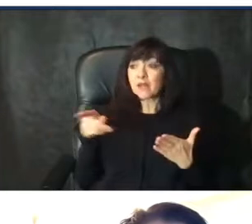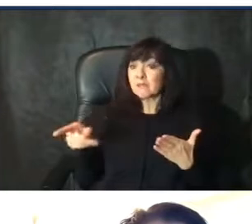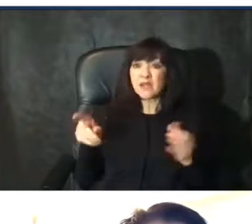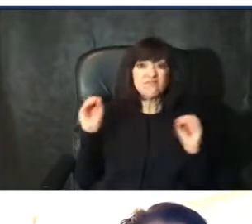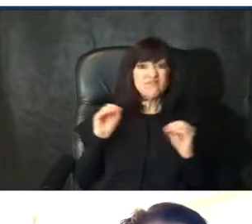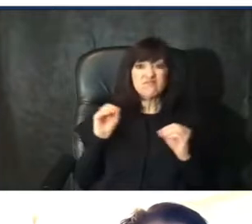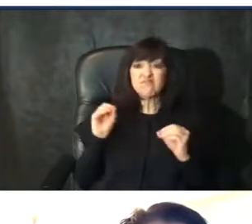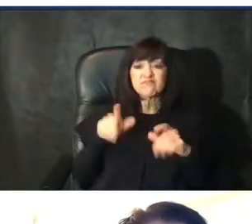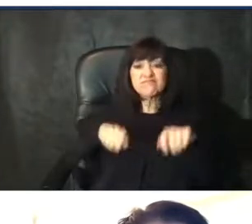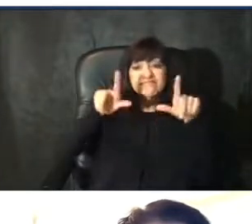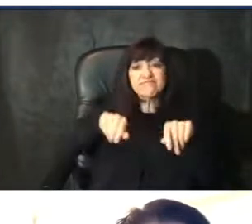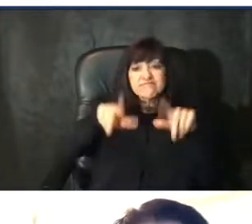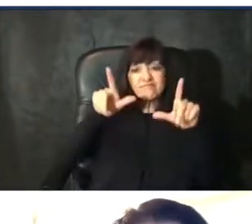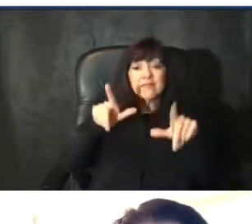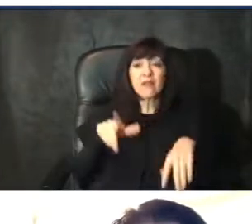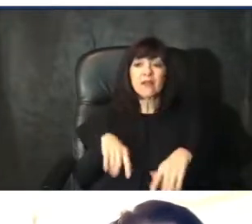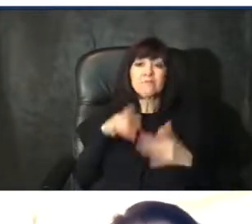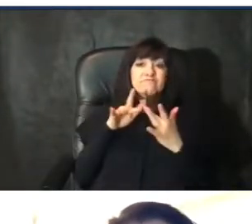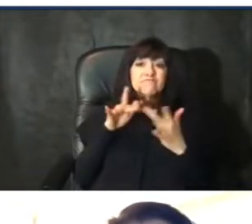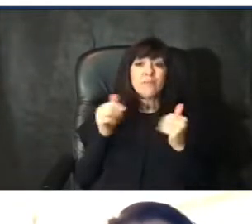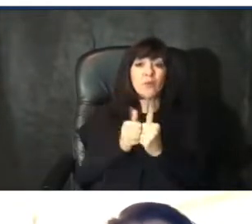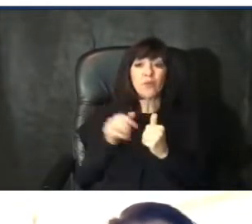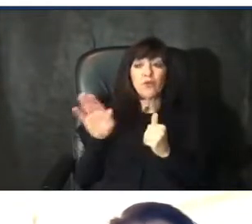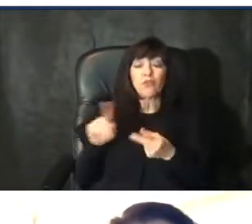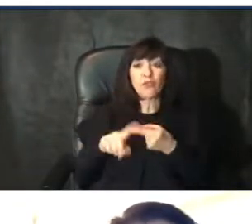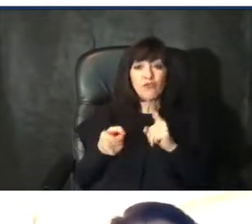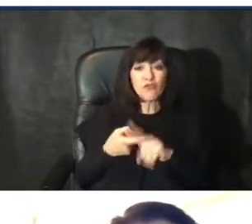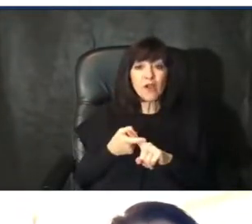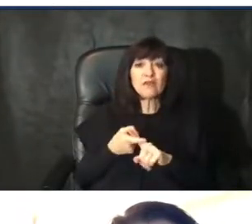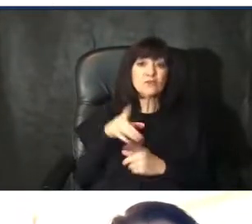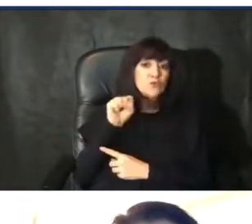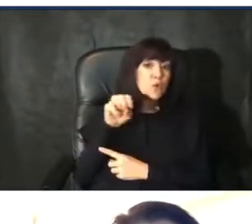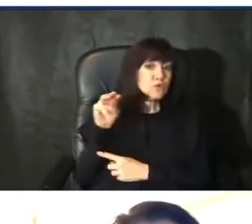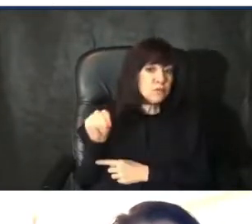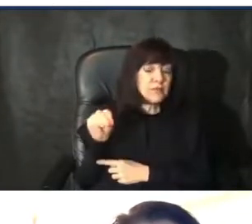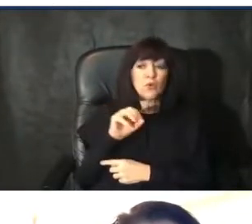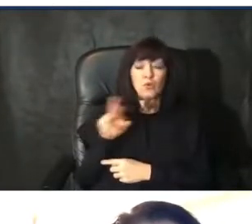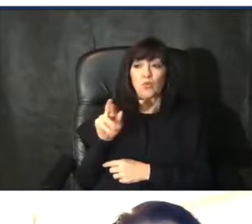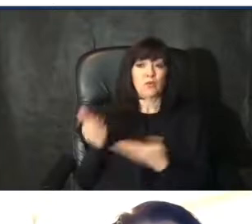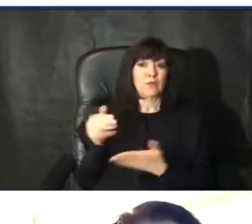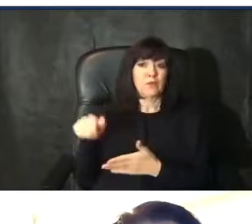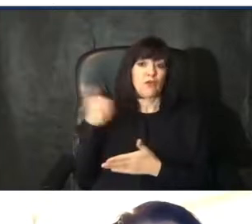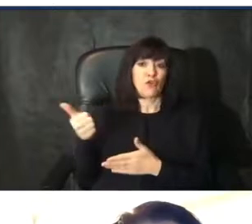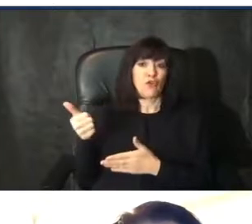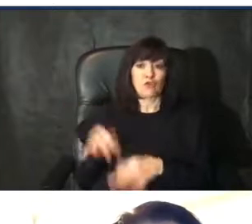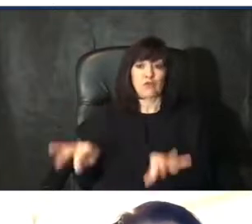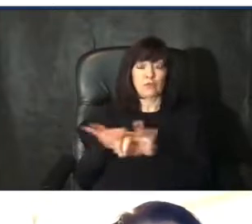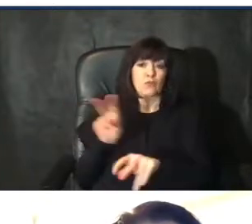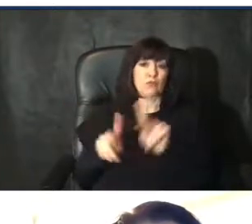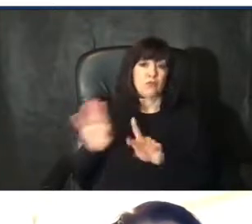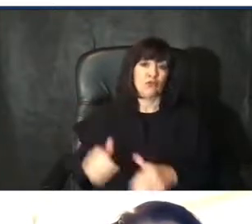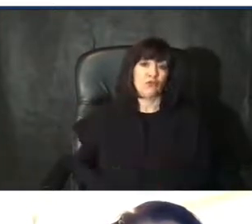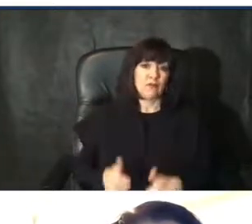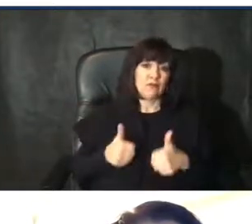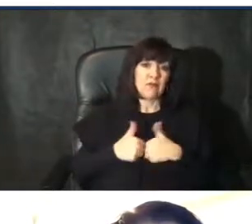child feeling more and more disconnected from their friends or other important people in their lives who